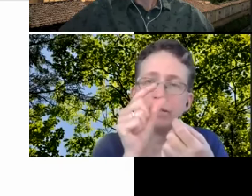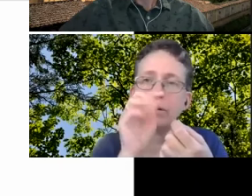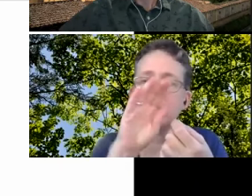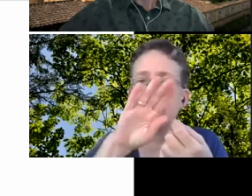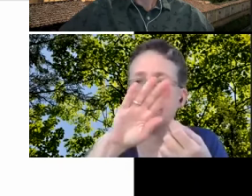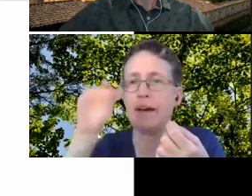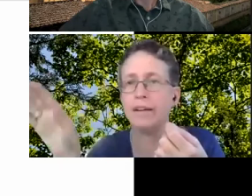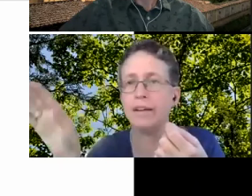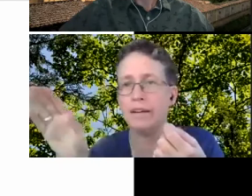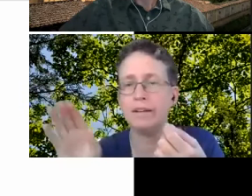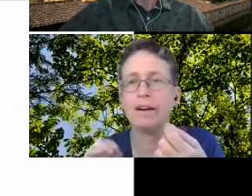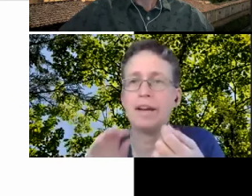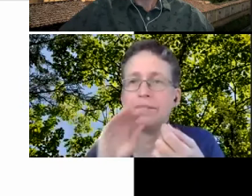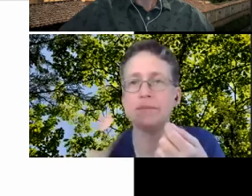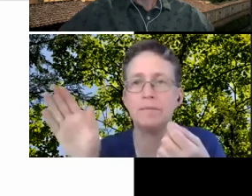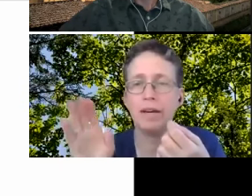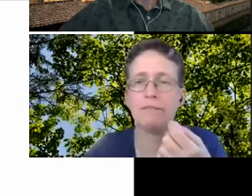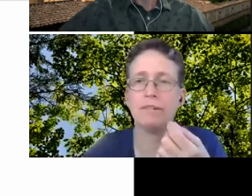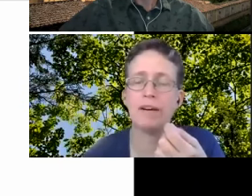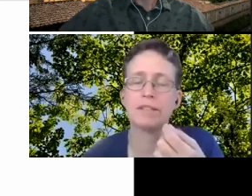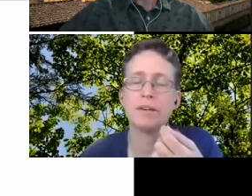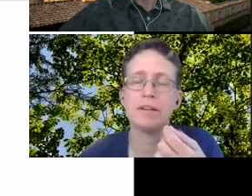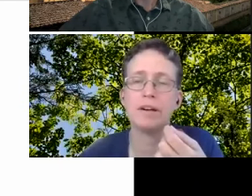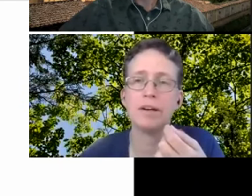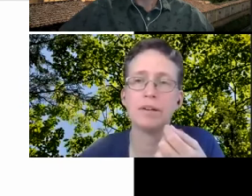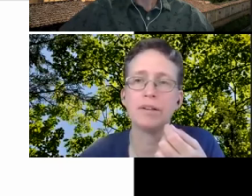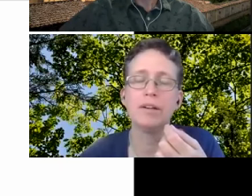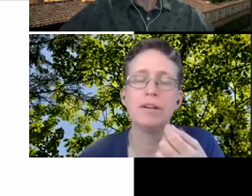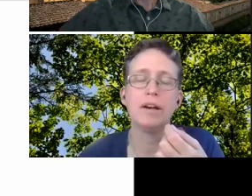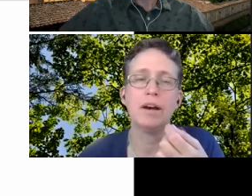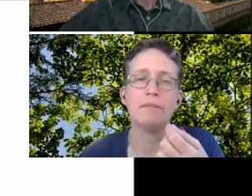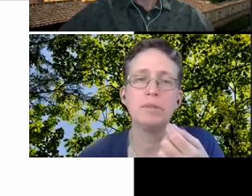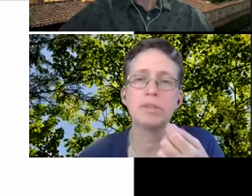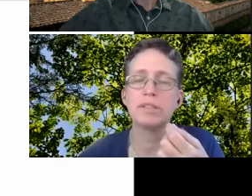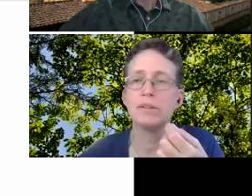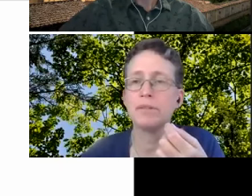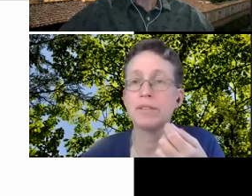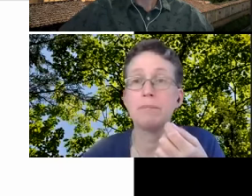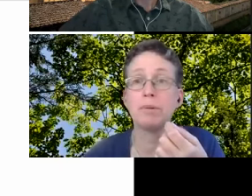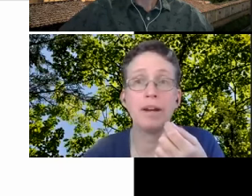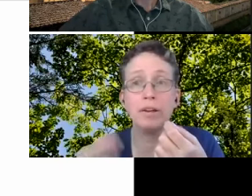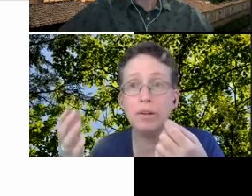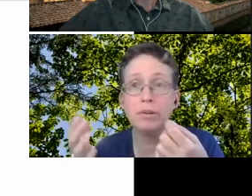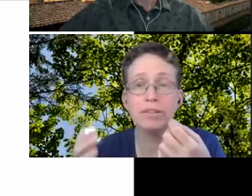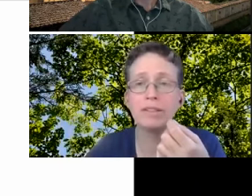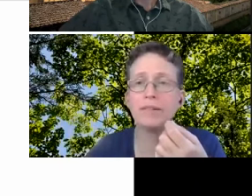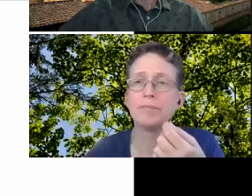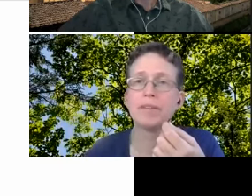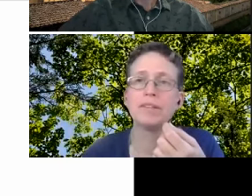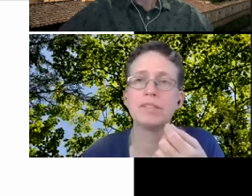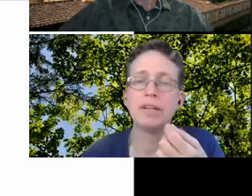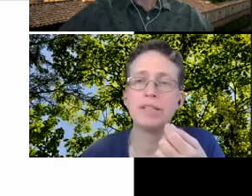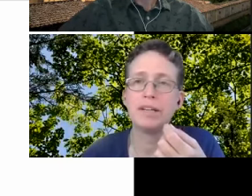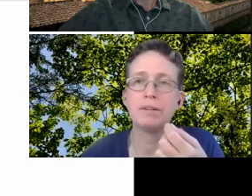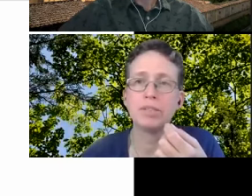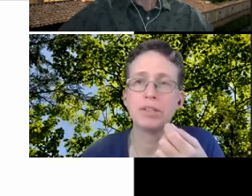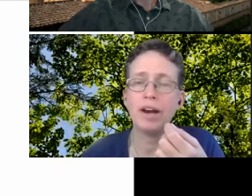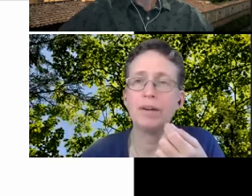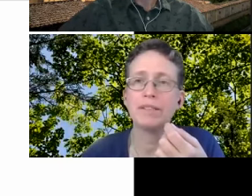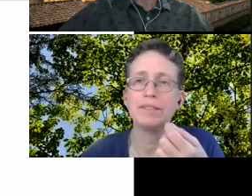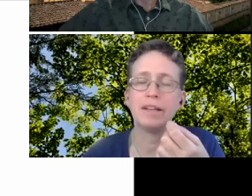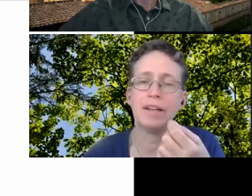diet to focus on that and not have effects on other food sources. So, for example, raccoons. There's this great study